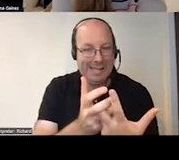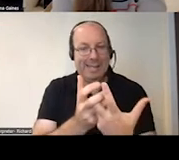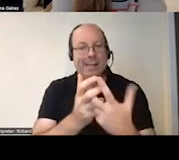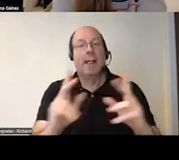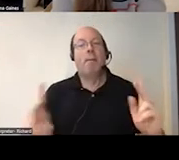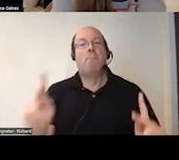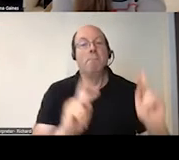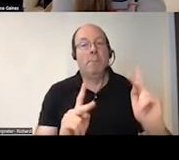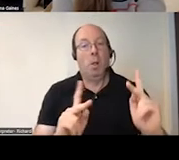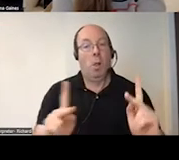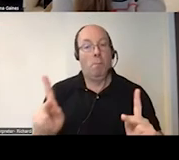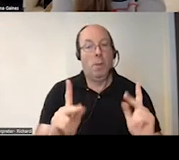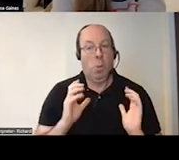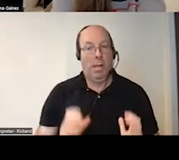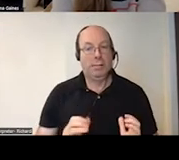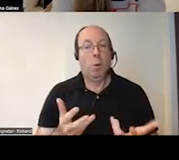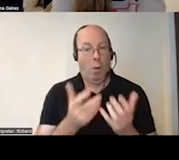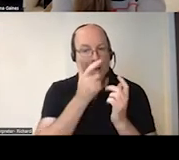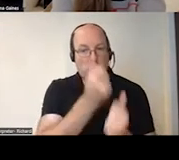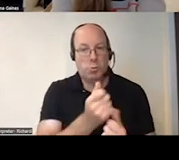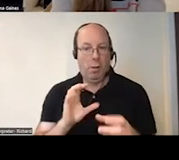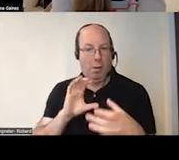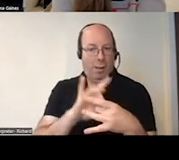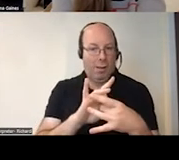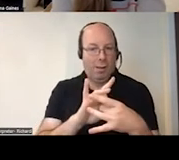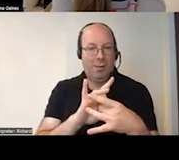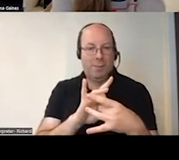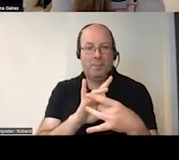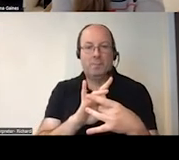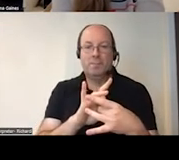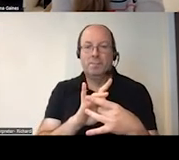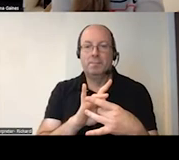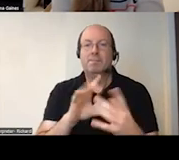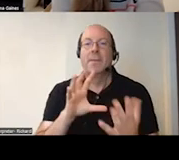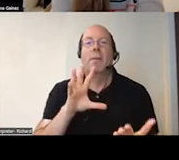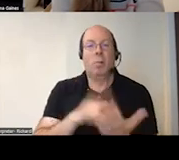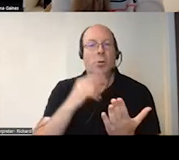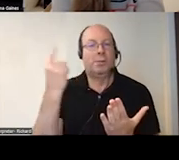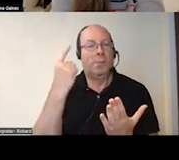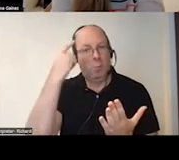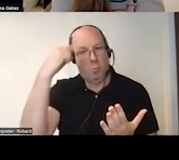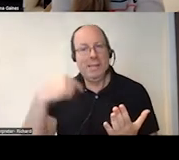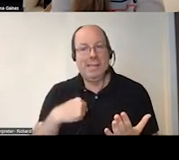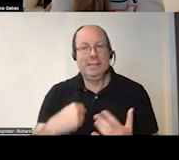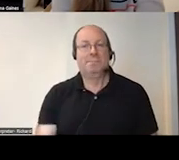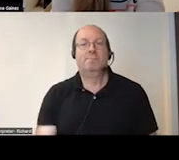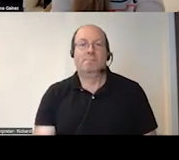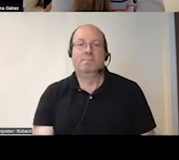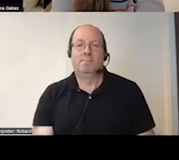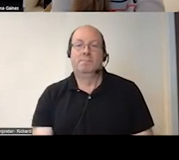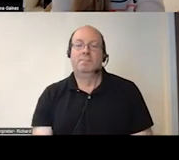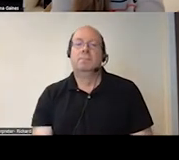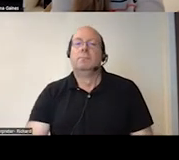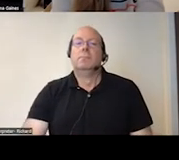those customers better. So I think that's like a lesson learned for me, at least.